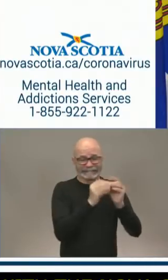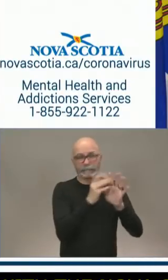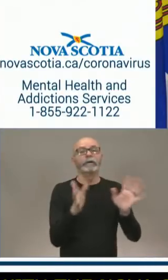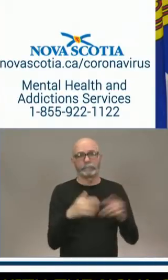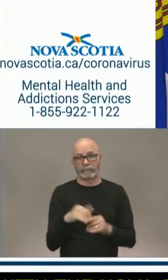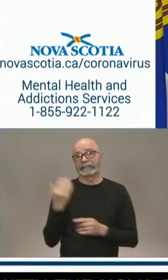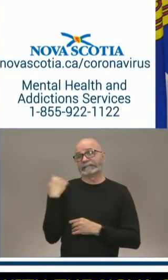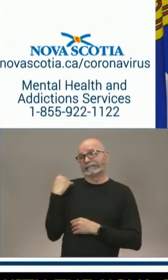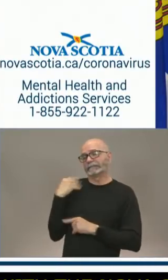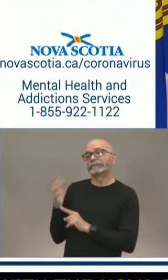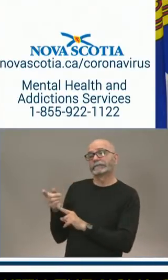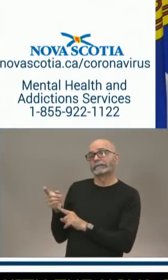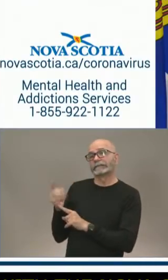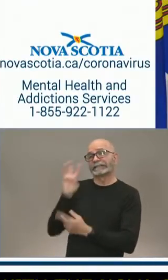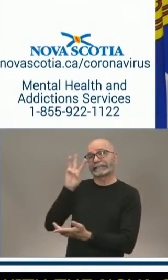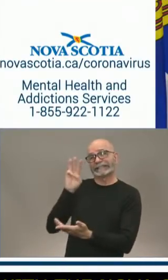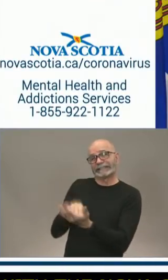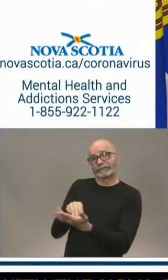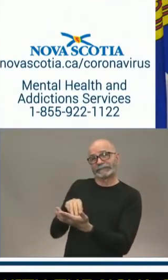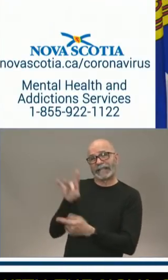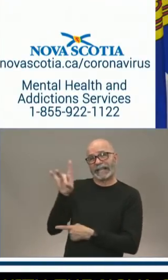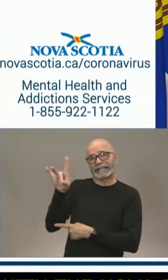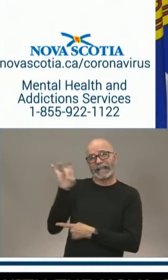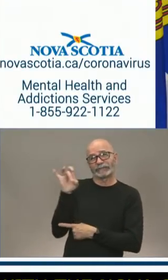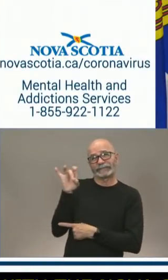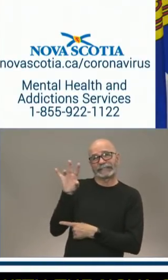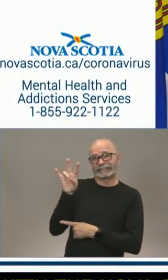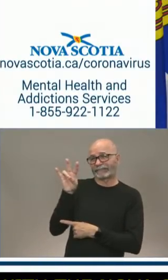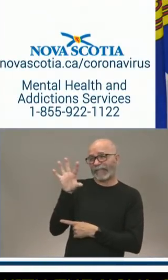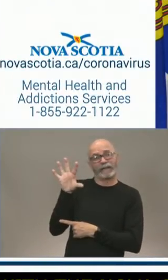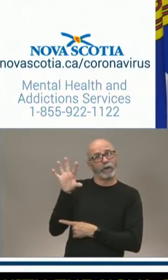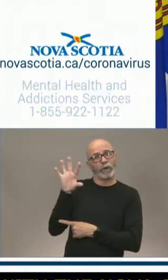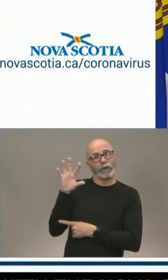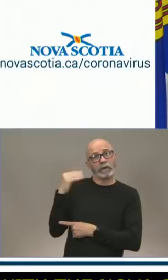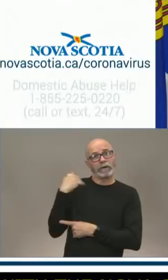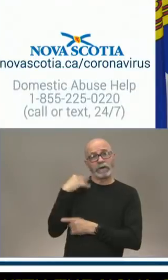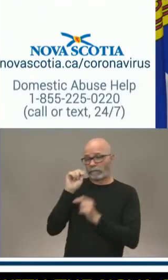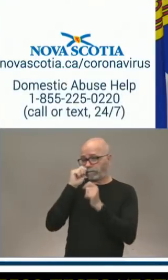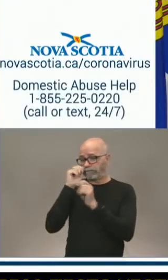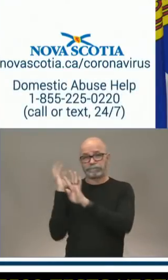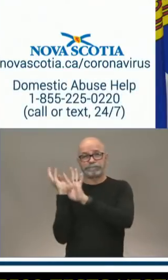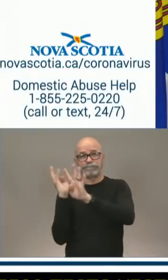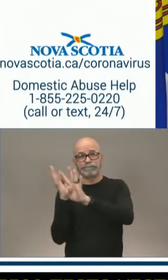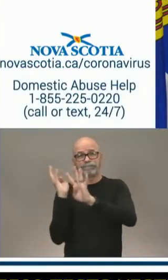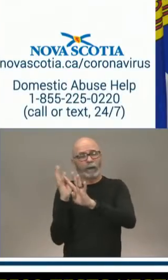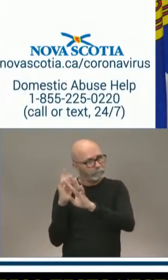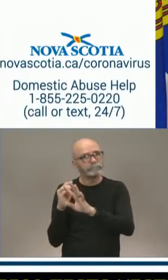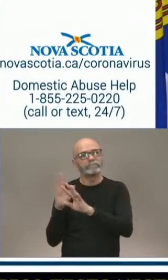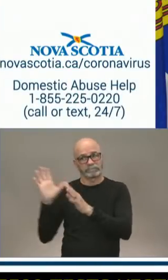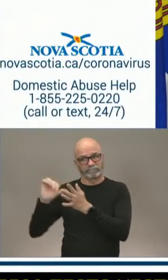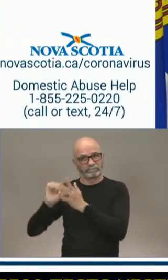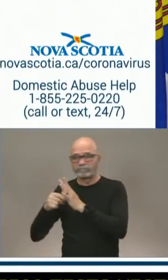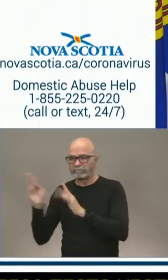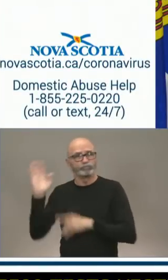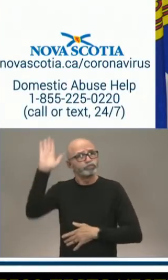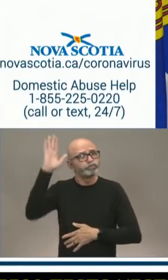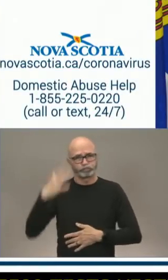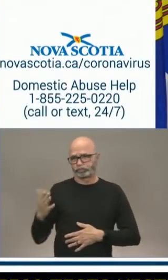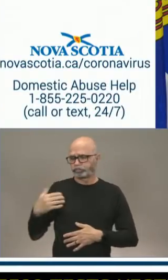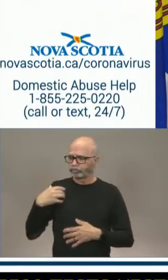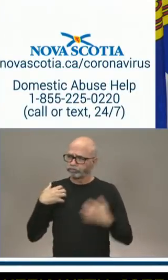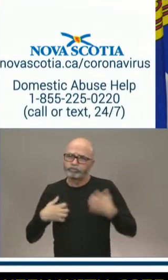6,875. This demonstrates how Nova Scotians are prepared to step up in the fight to keep everyone safe. So thank you for